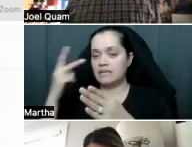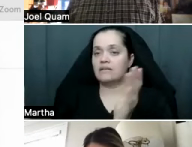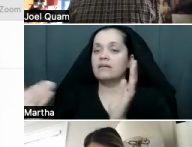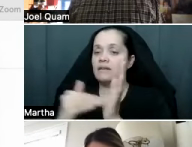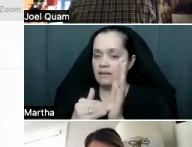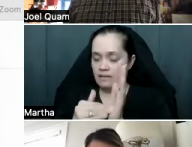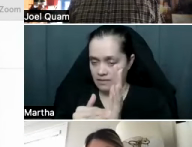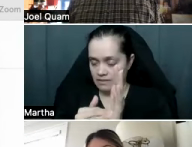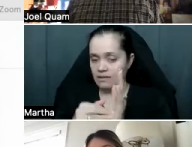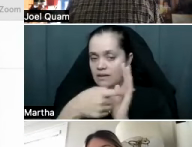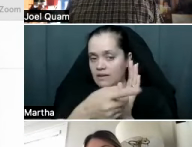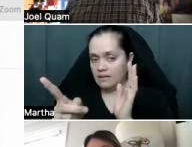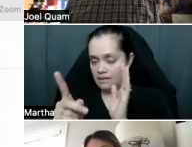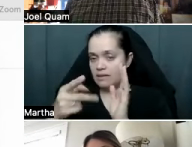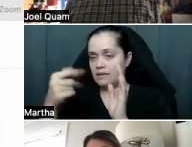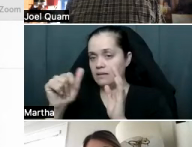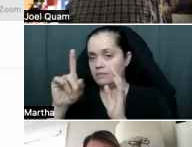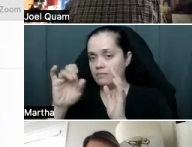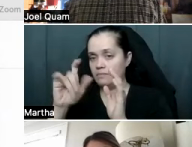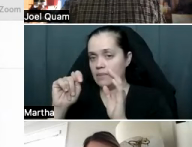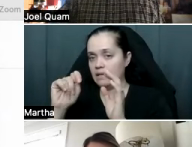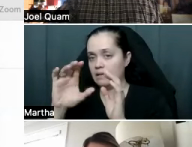at these Padlet canvases.